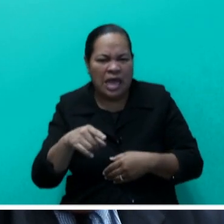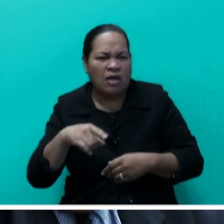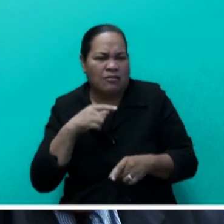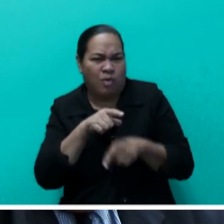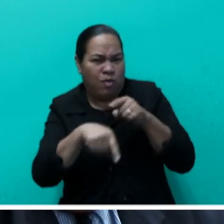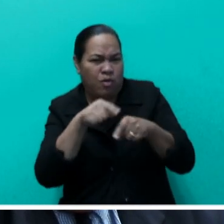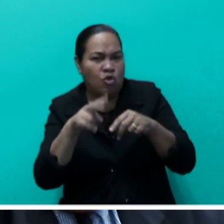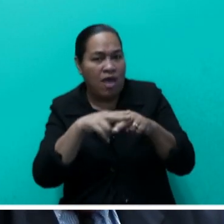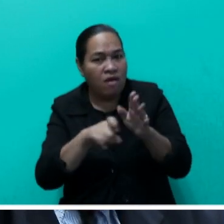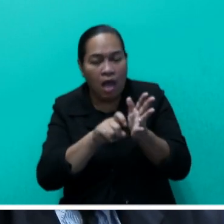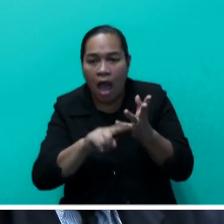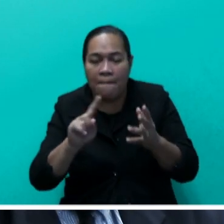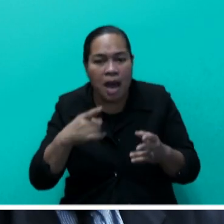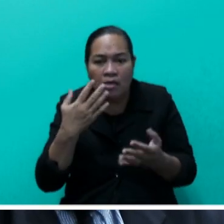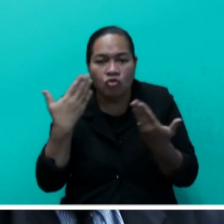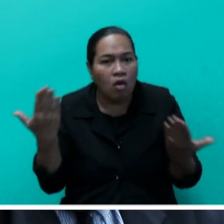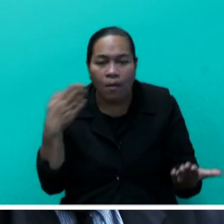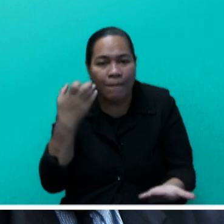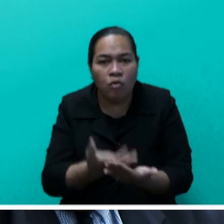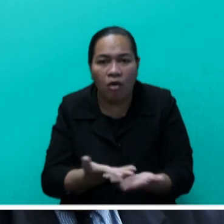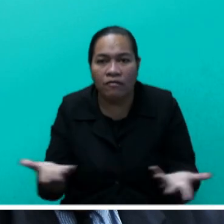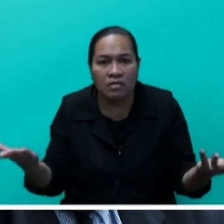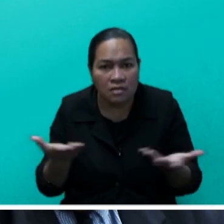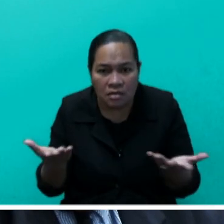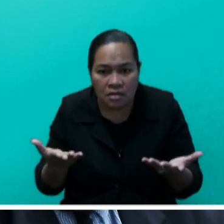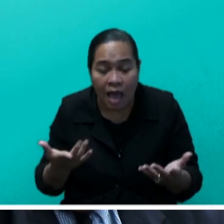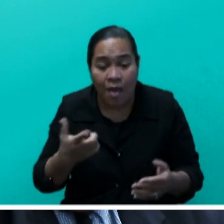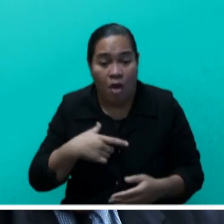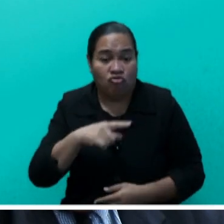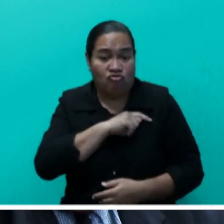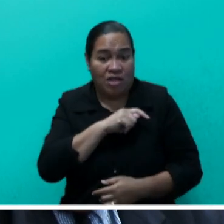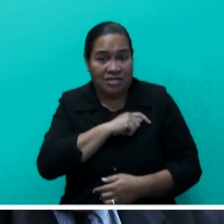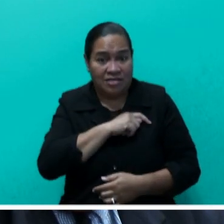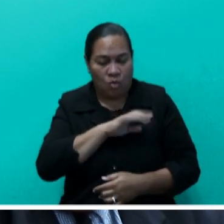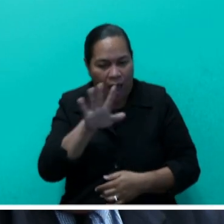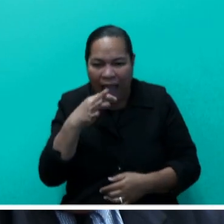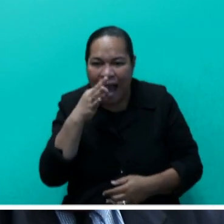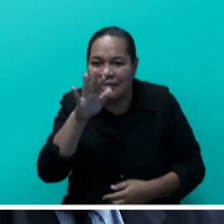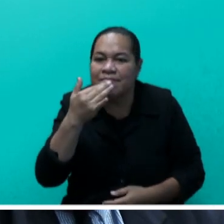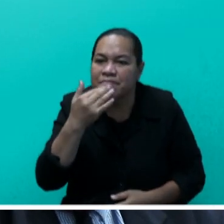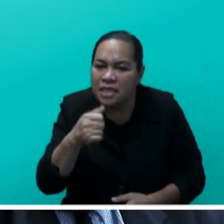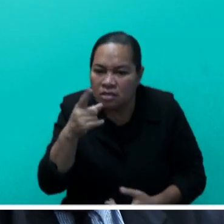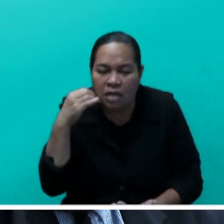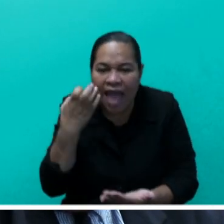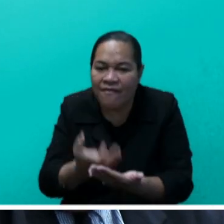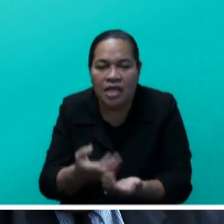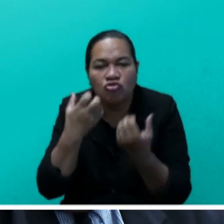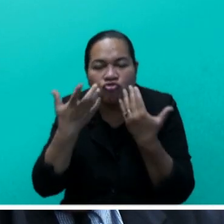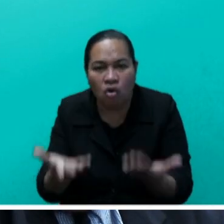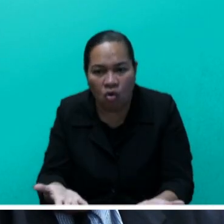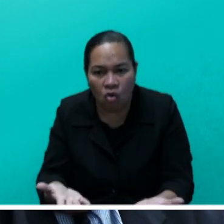has not been proven factual, as the trustees requested evidence with a promise to pass it on